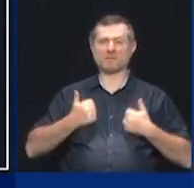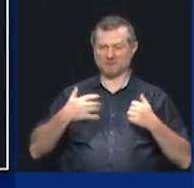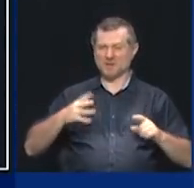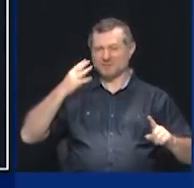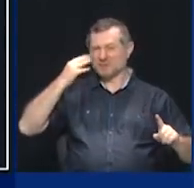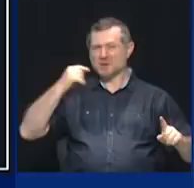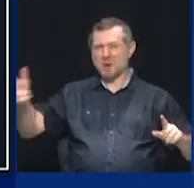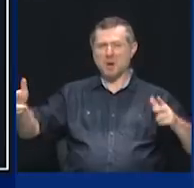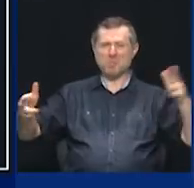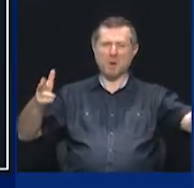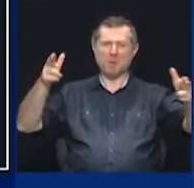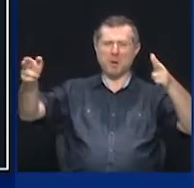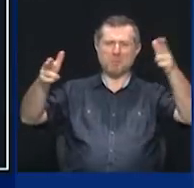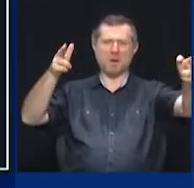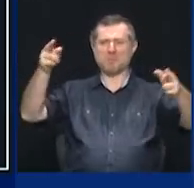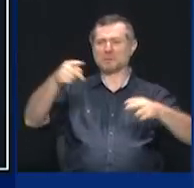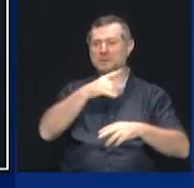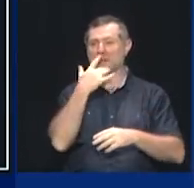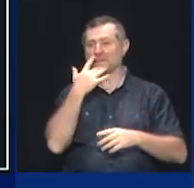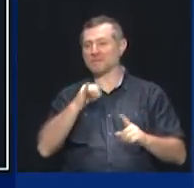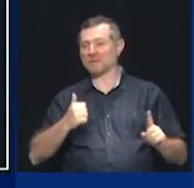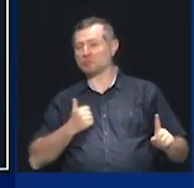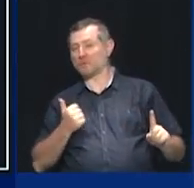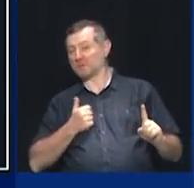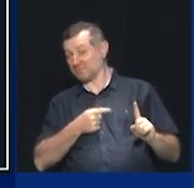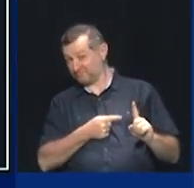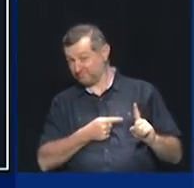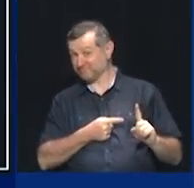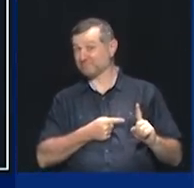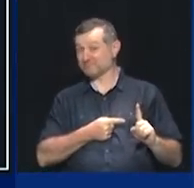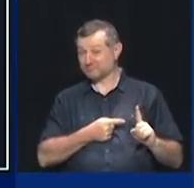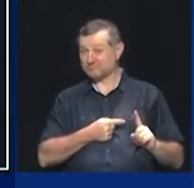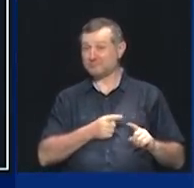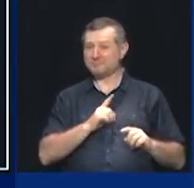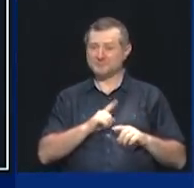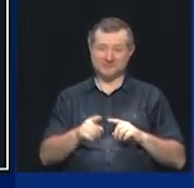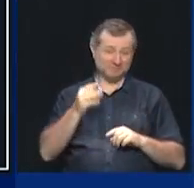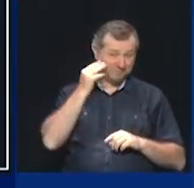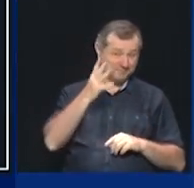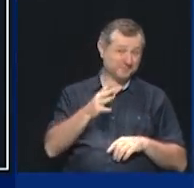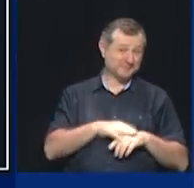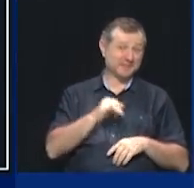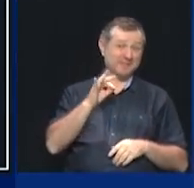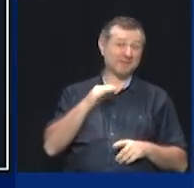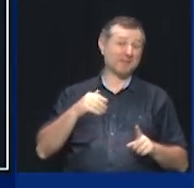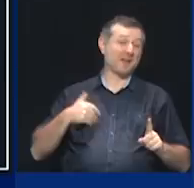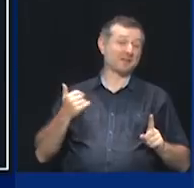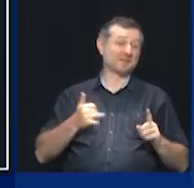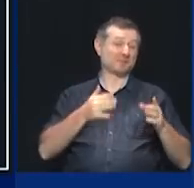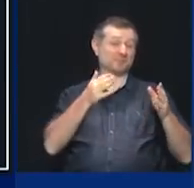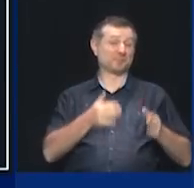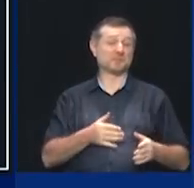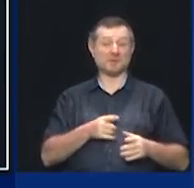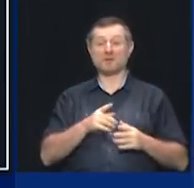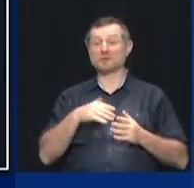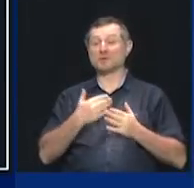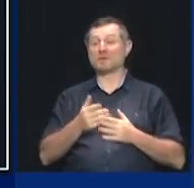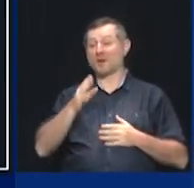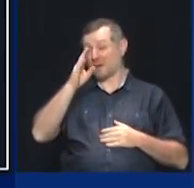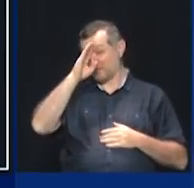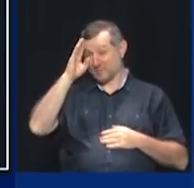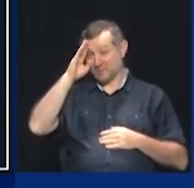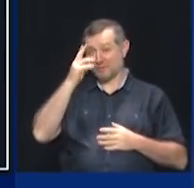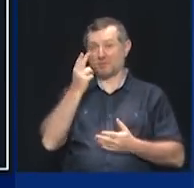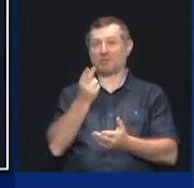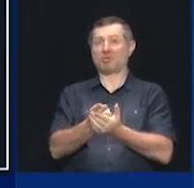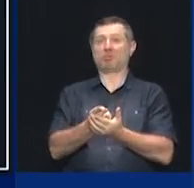lucky. There is an approach that says when that young person arrives in the hospital,